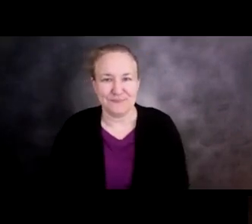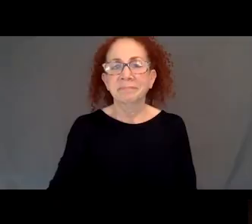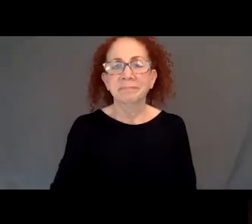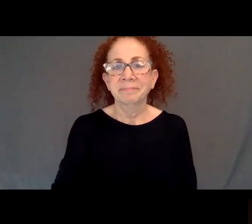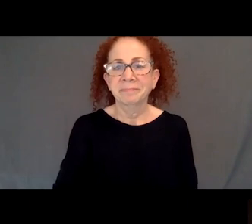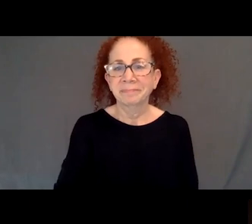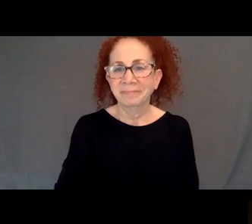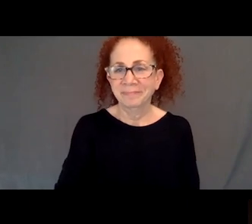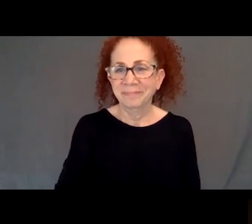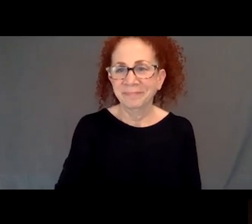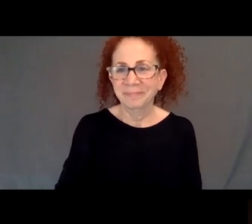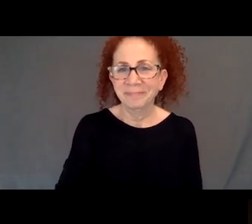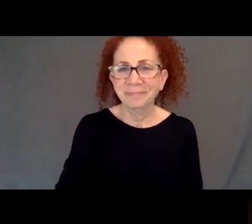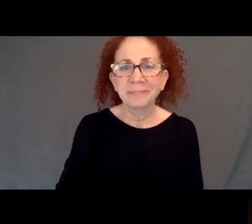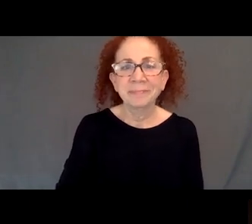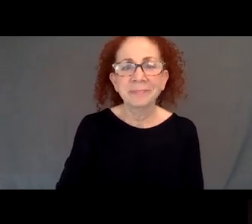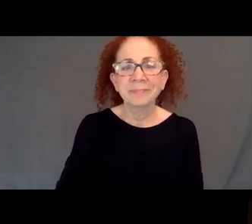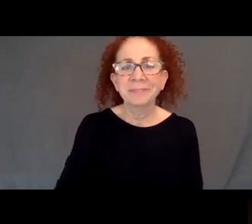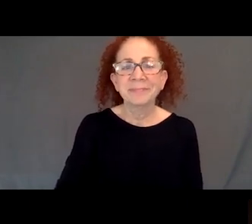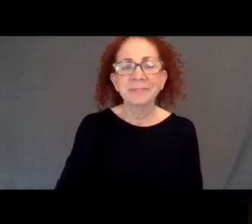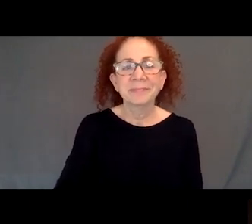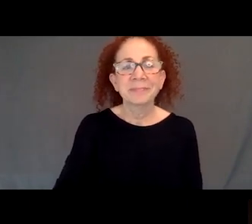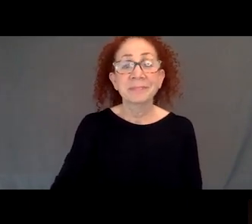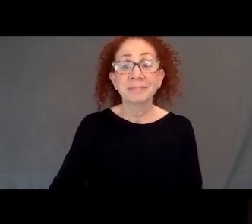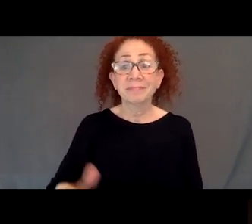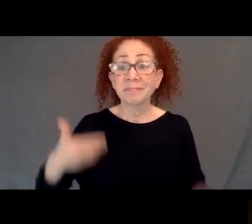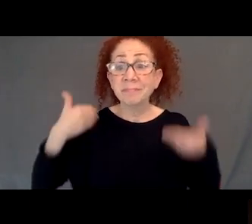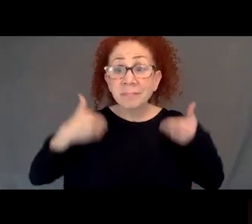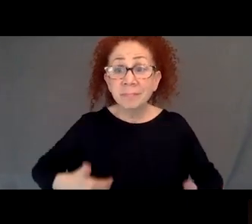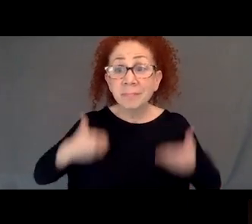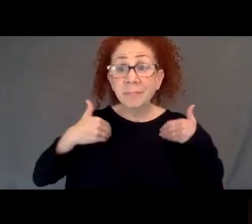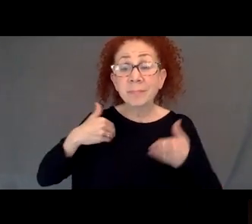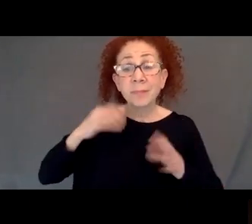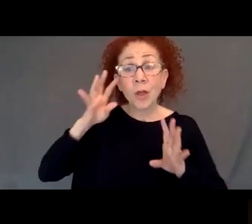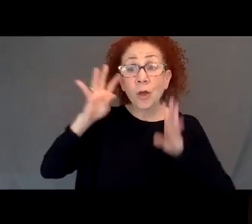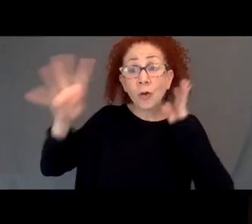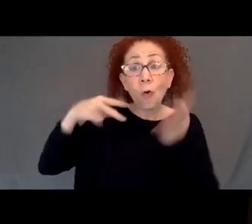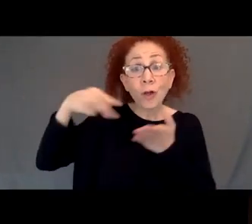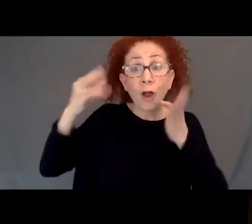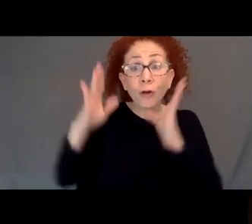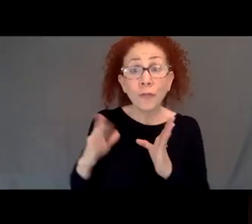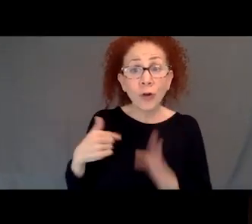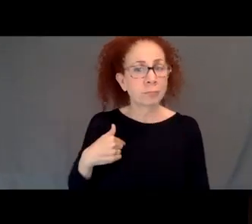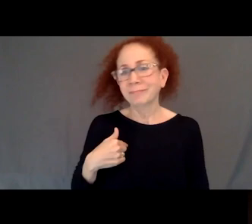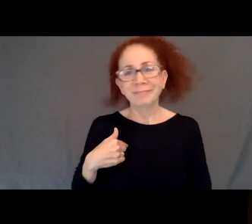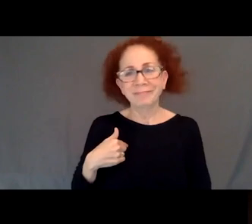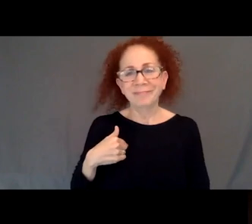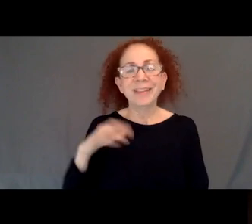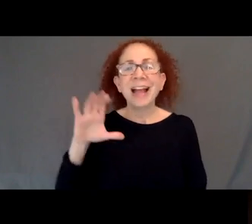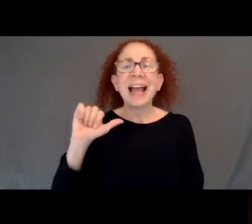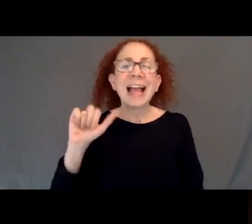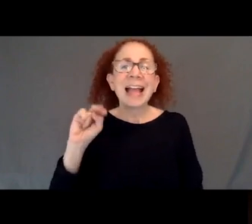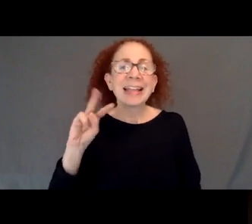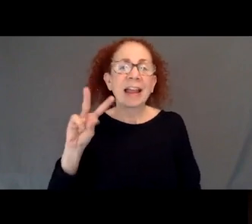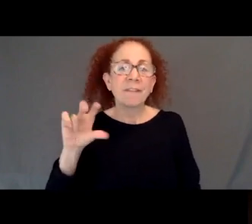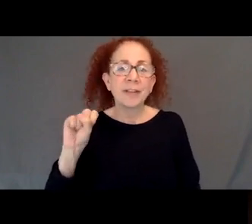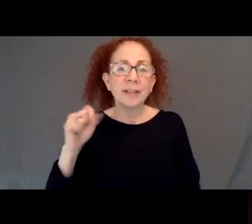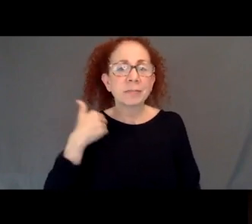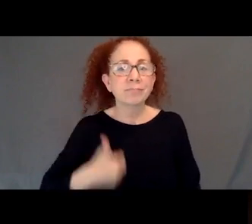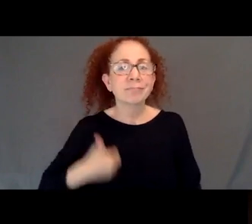I'm not a choreographer at all. I love being the canvas.